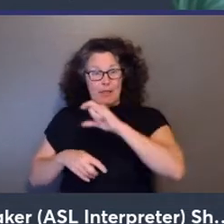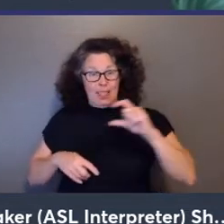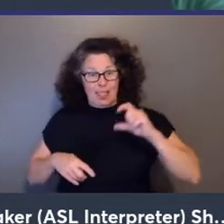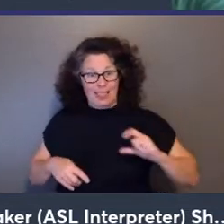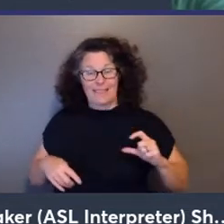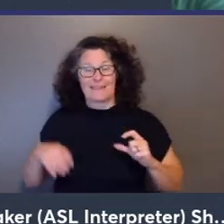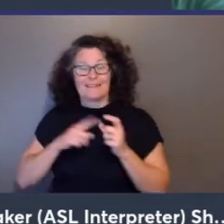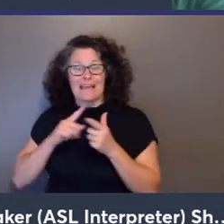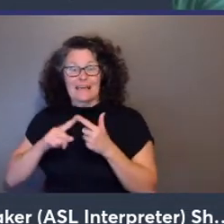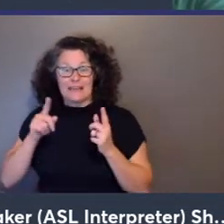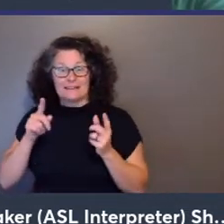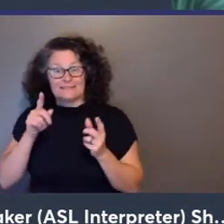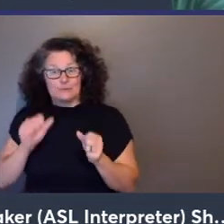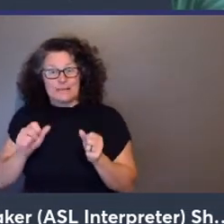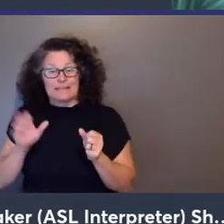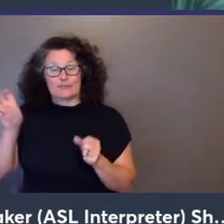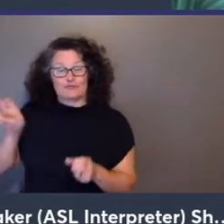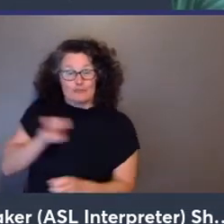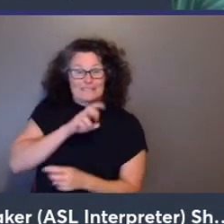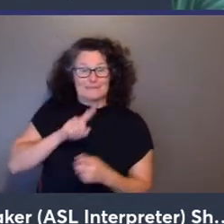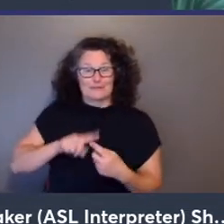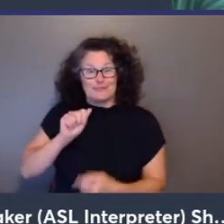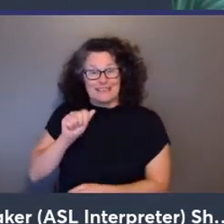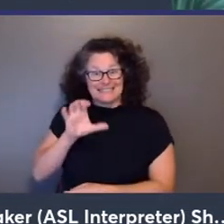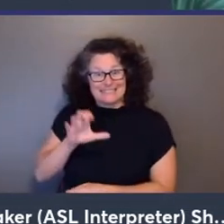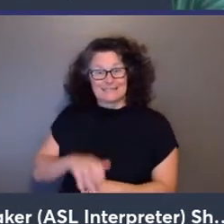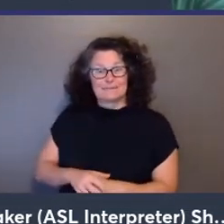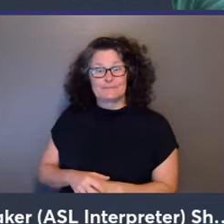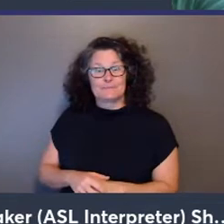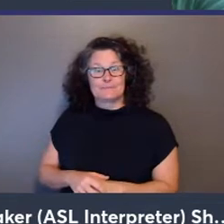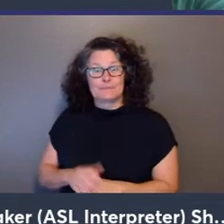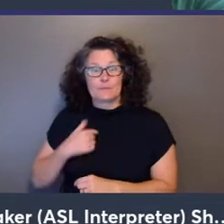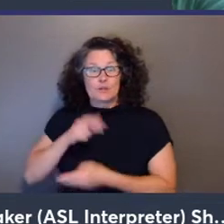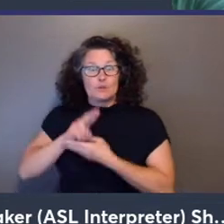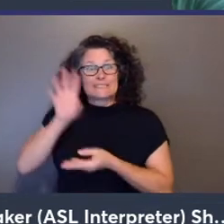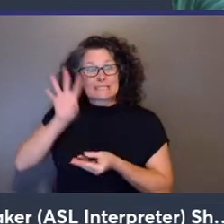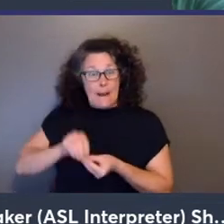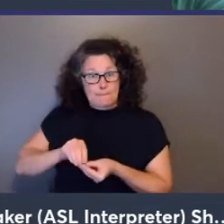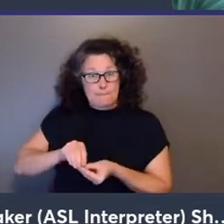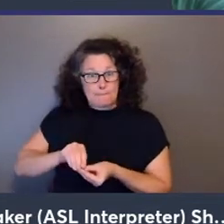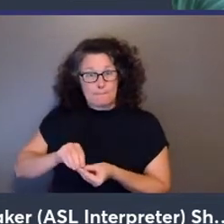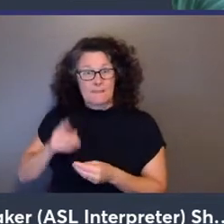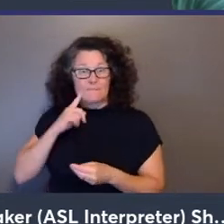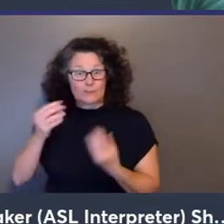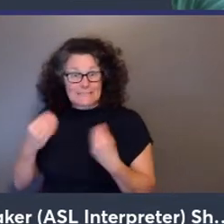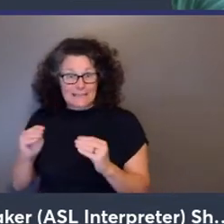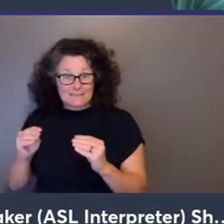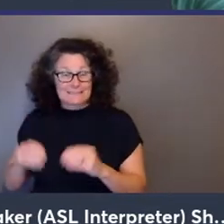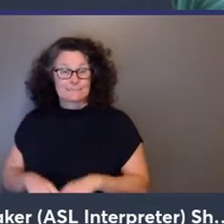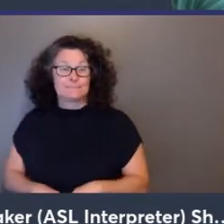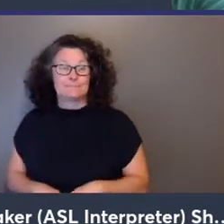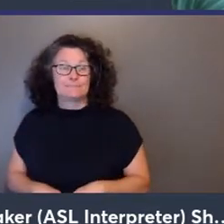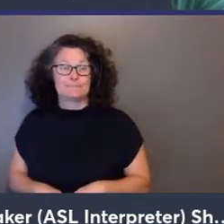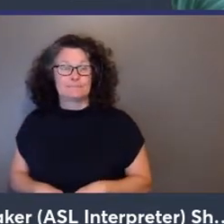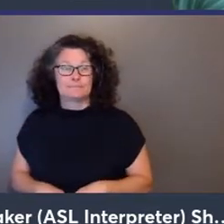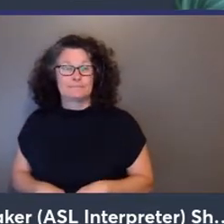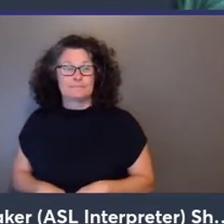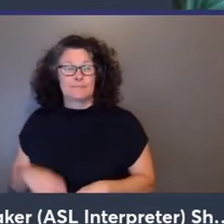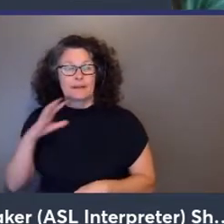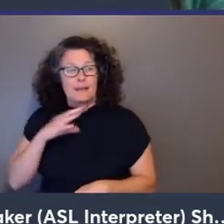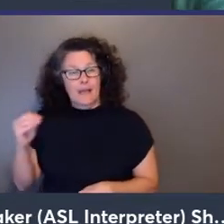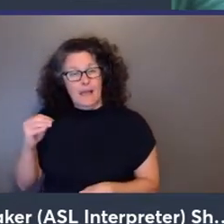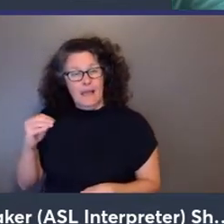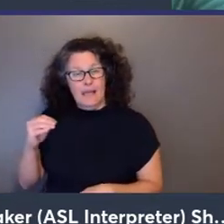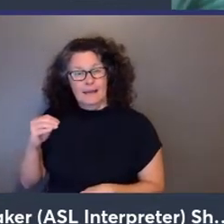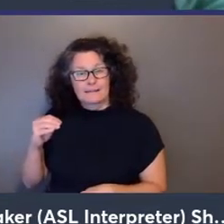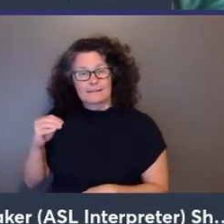use LAC. We are going to use sum, sales, and grouping